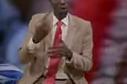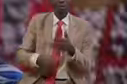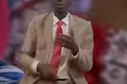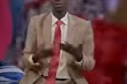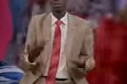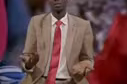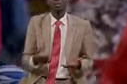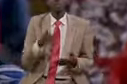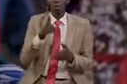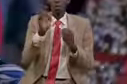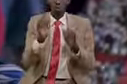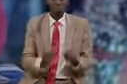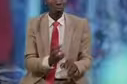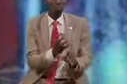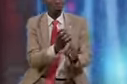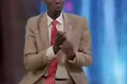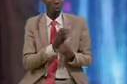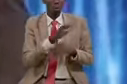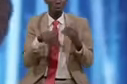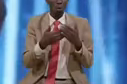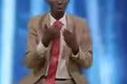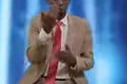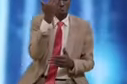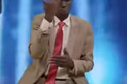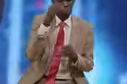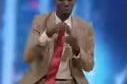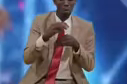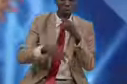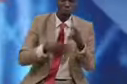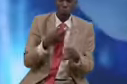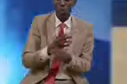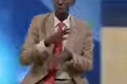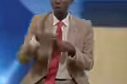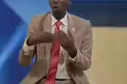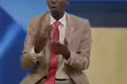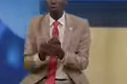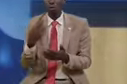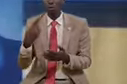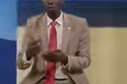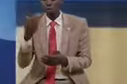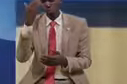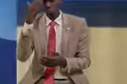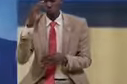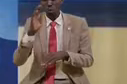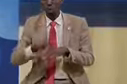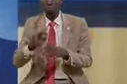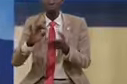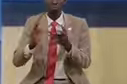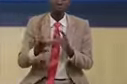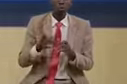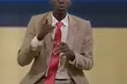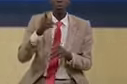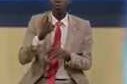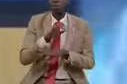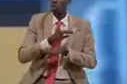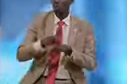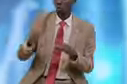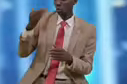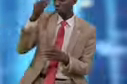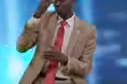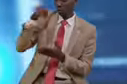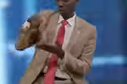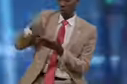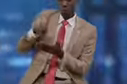knowledge in the world, all the knowledge in the encyclopedia, and you don't know you are bought with a price.